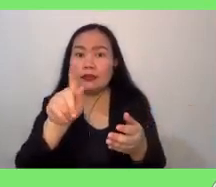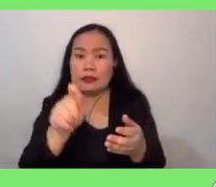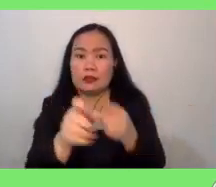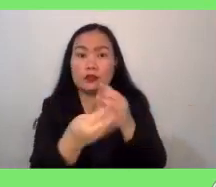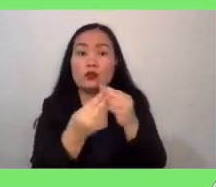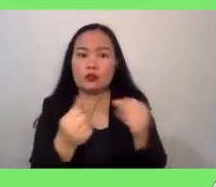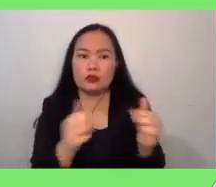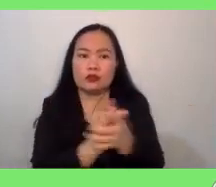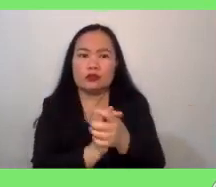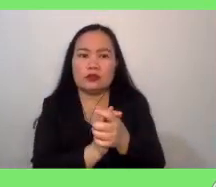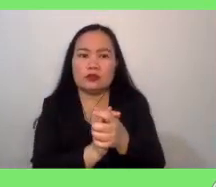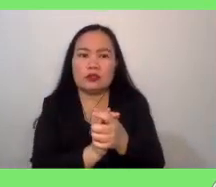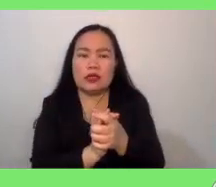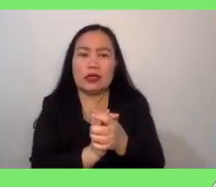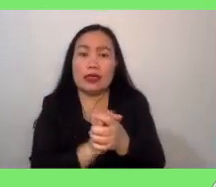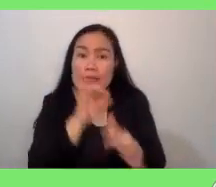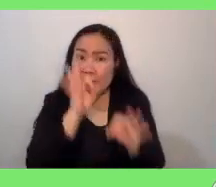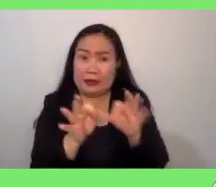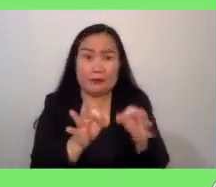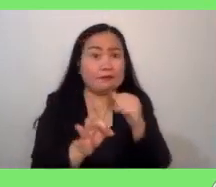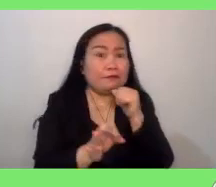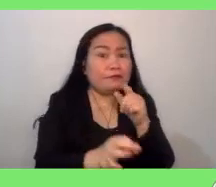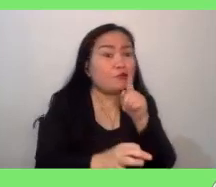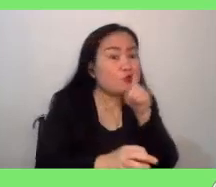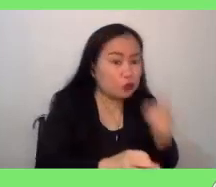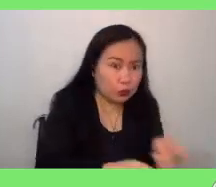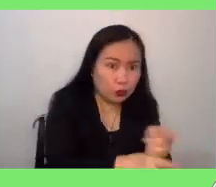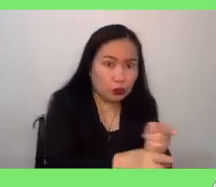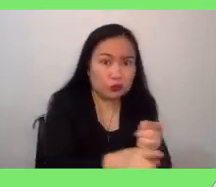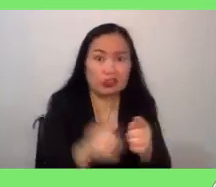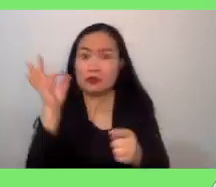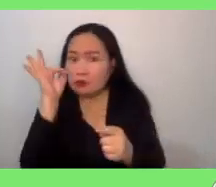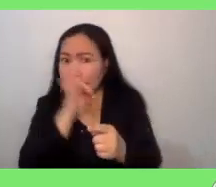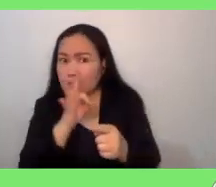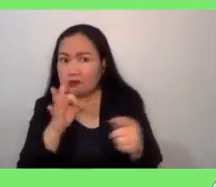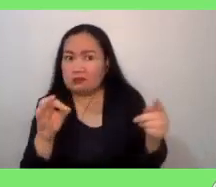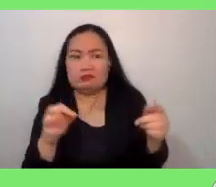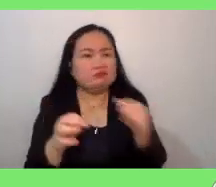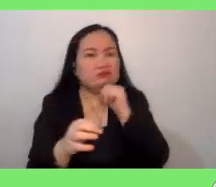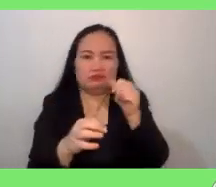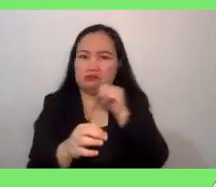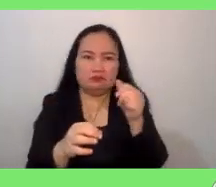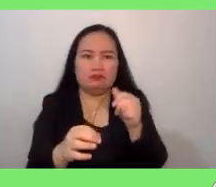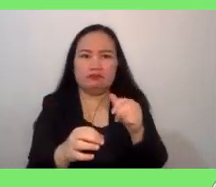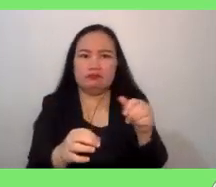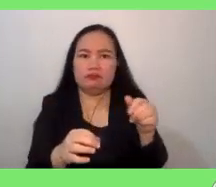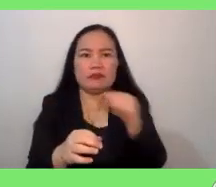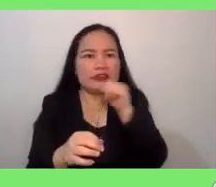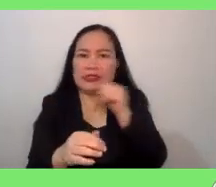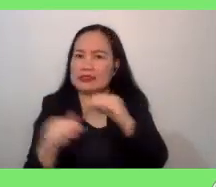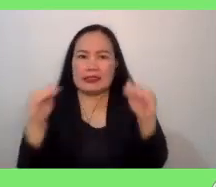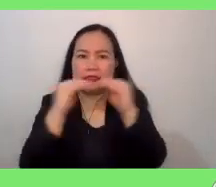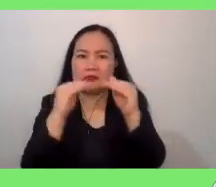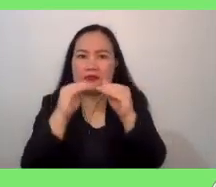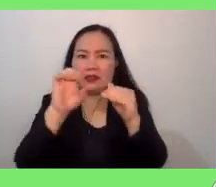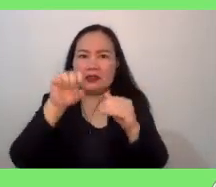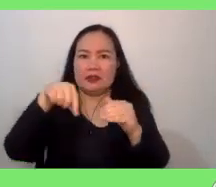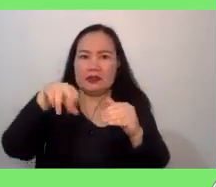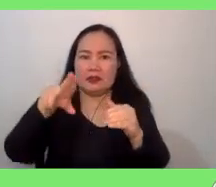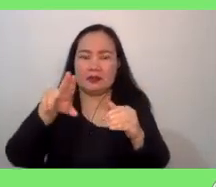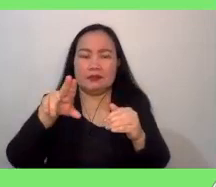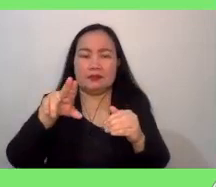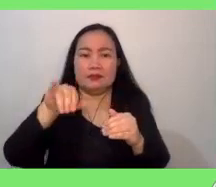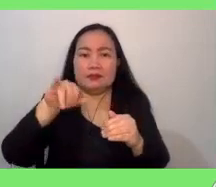tapos dito false. Ibig sabihin, hindi yun ang solution. Hindi yun ang solution. Ibig sabihin, hindi sila